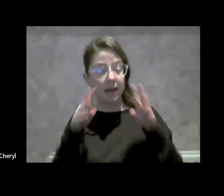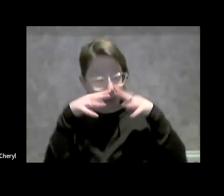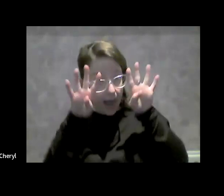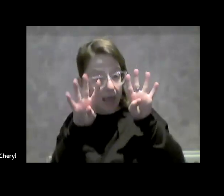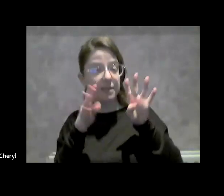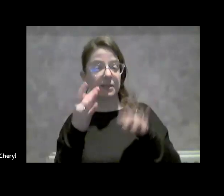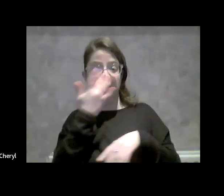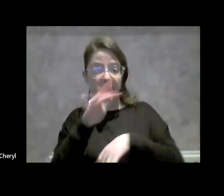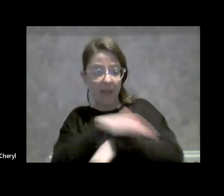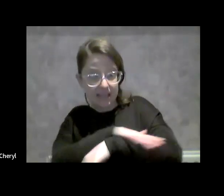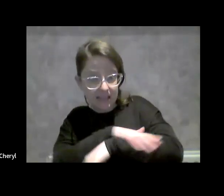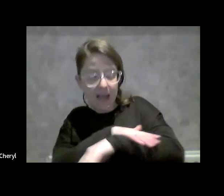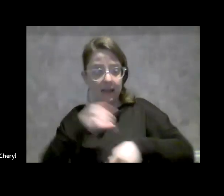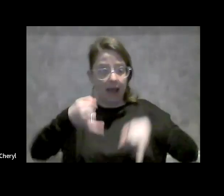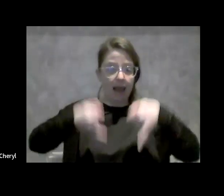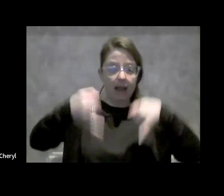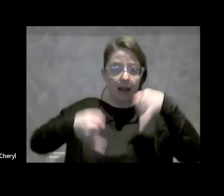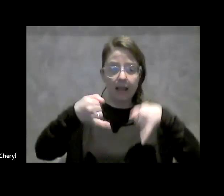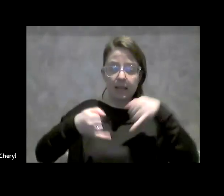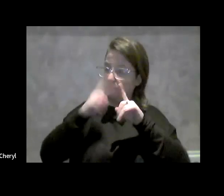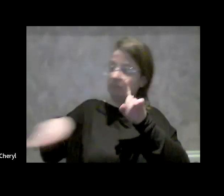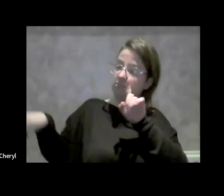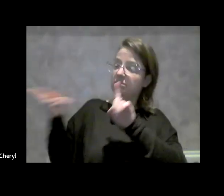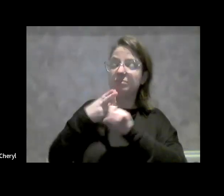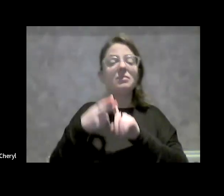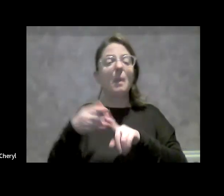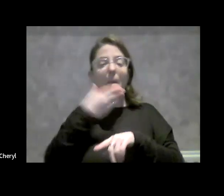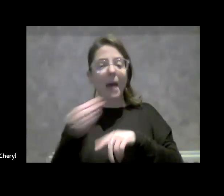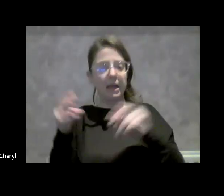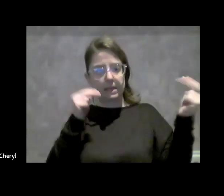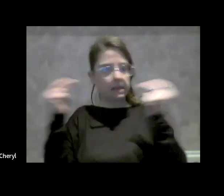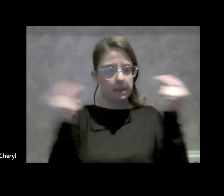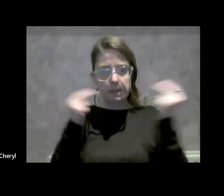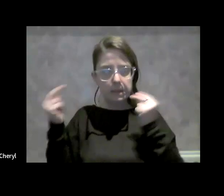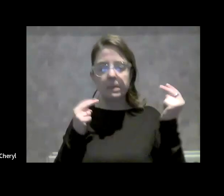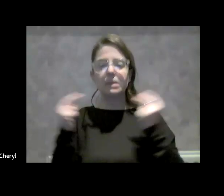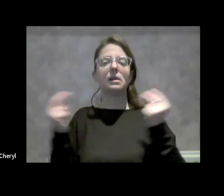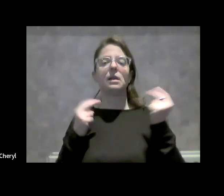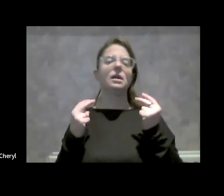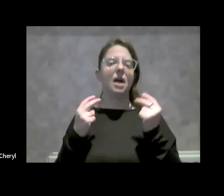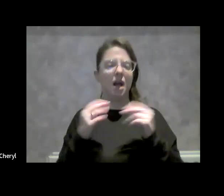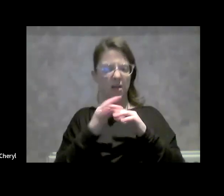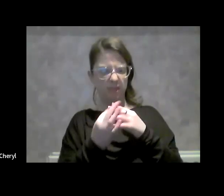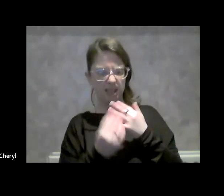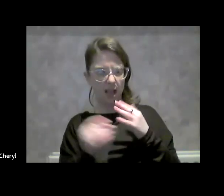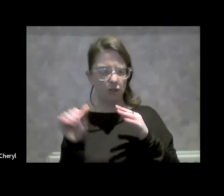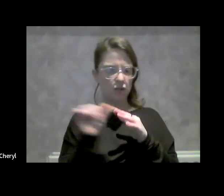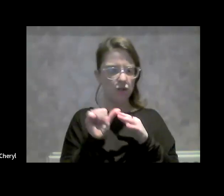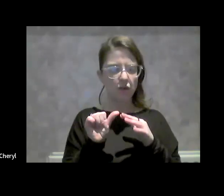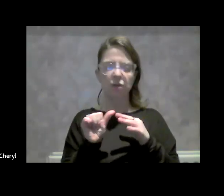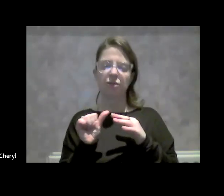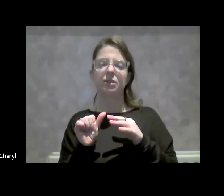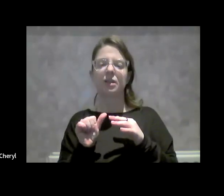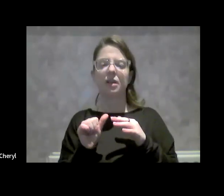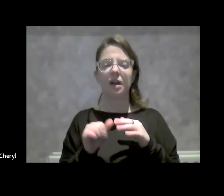tan, high heels, being sexualized at 13 by men in white vans, and grimaces at my short nails, roaming hands and